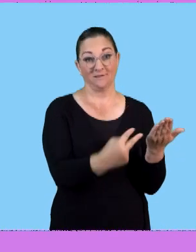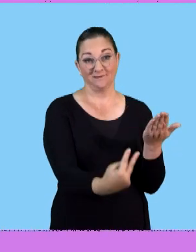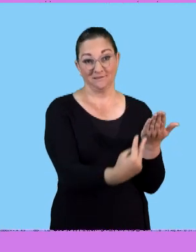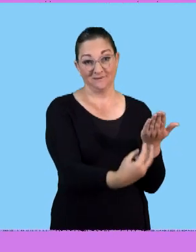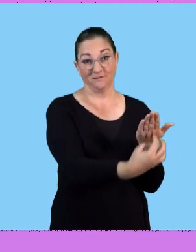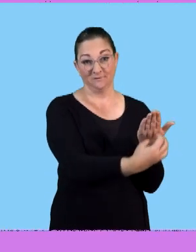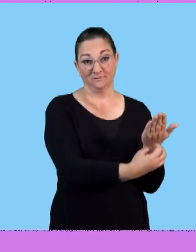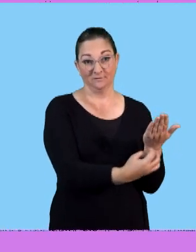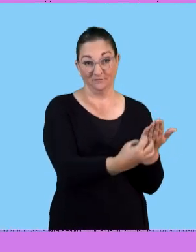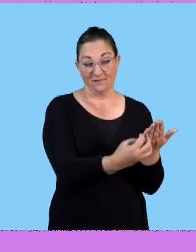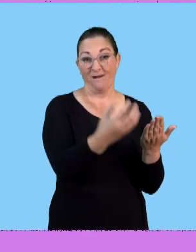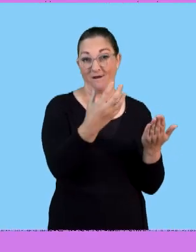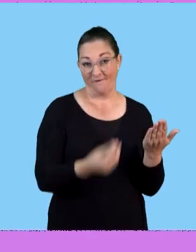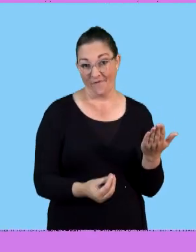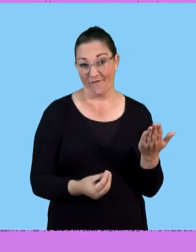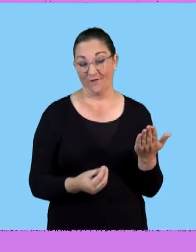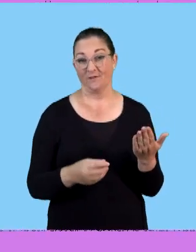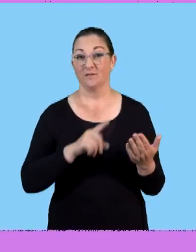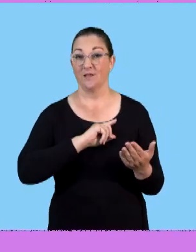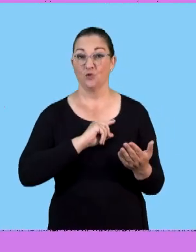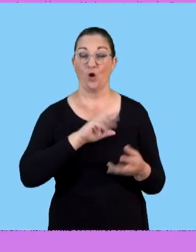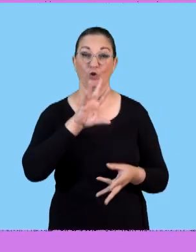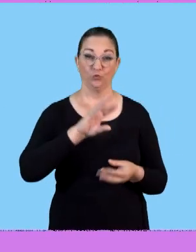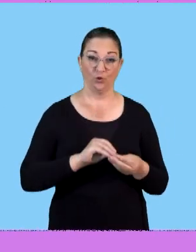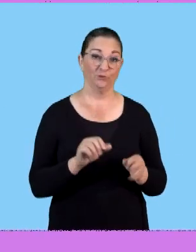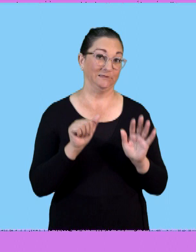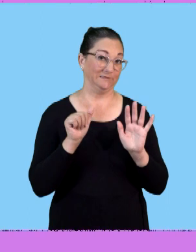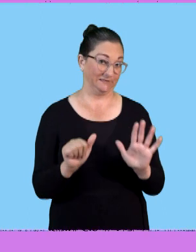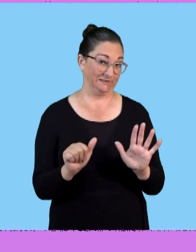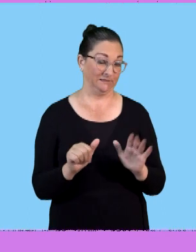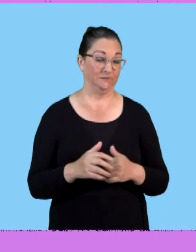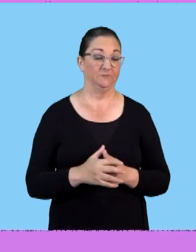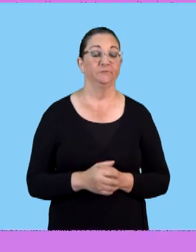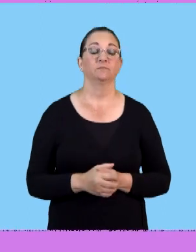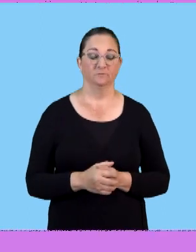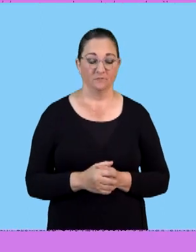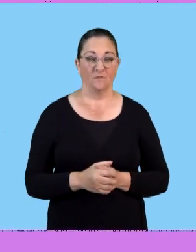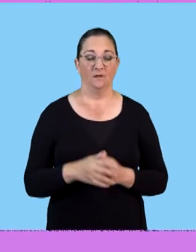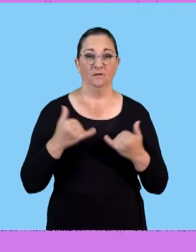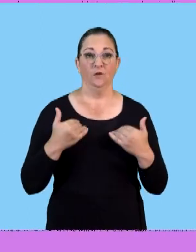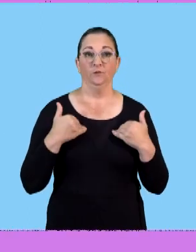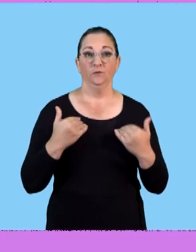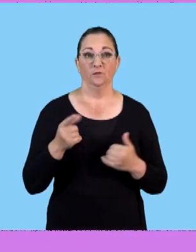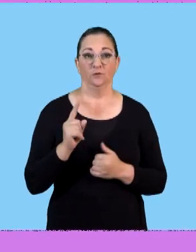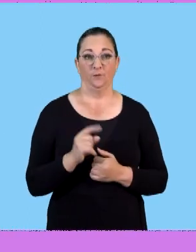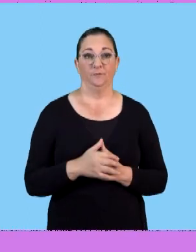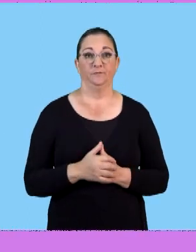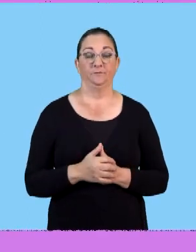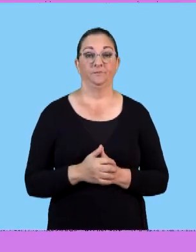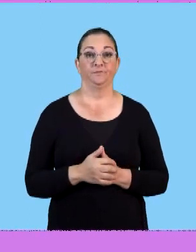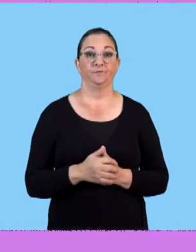agree. So making it how many in total? I agree, 6. No? So please keep that in mind. So let's quickly start. We are saying